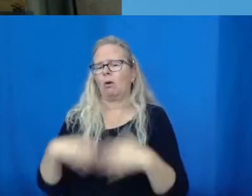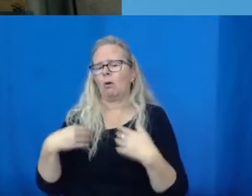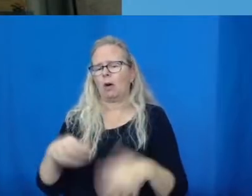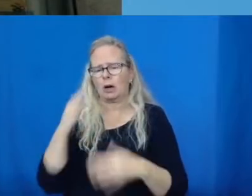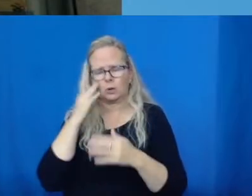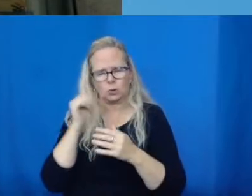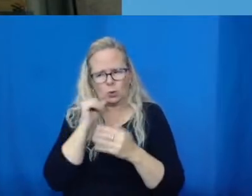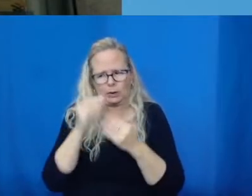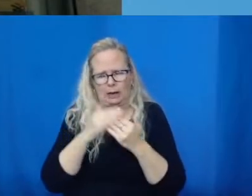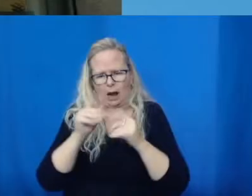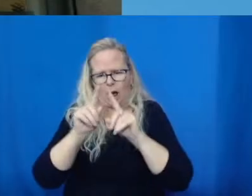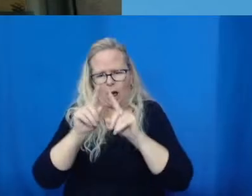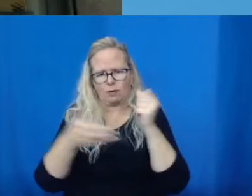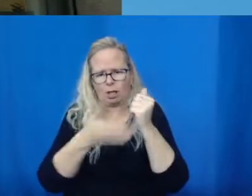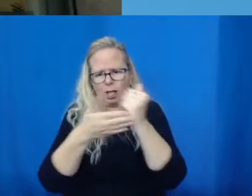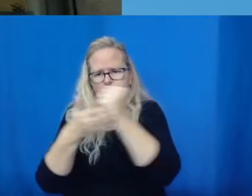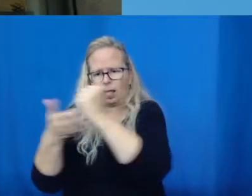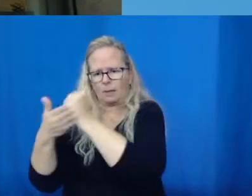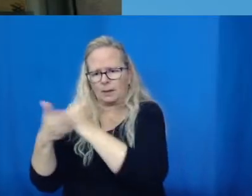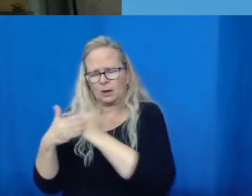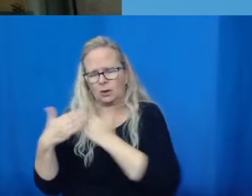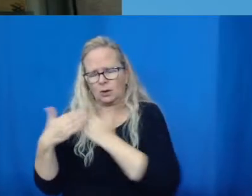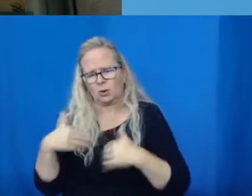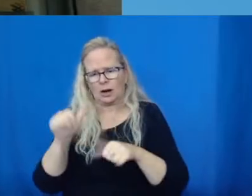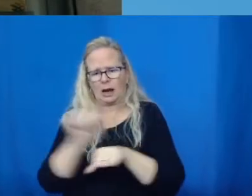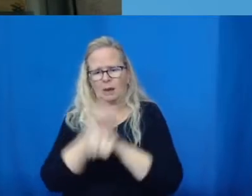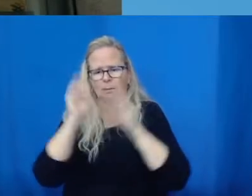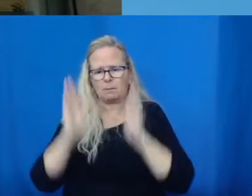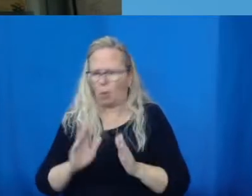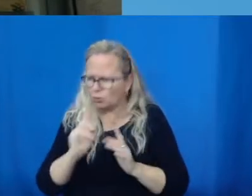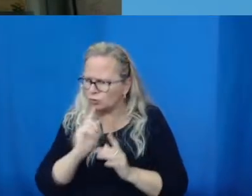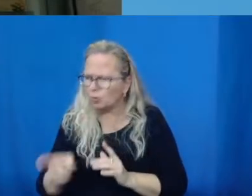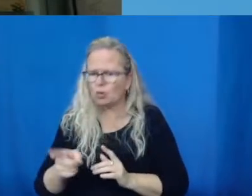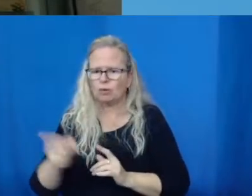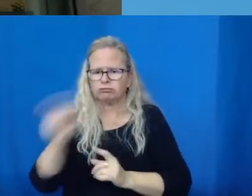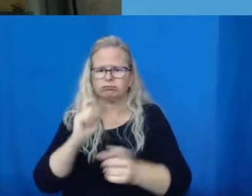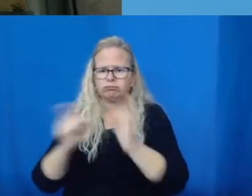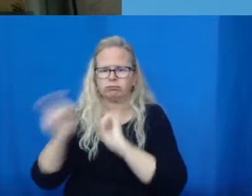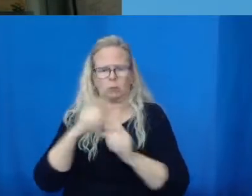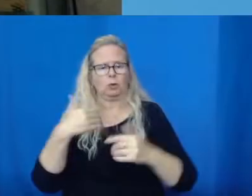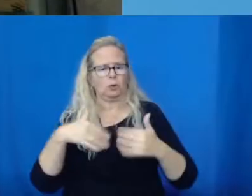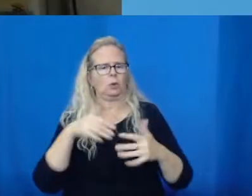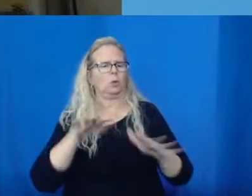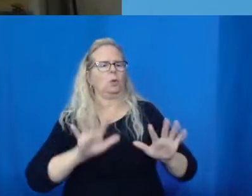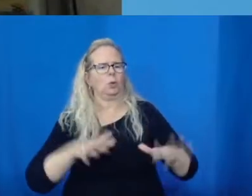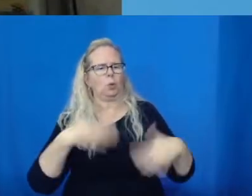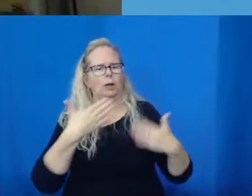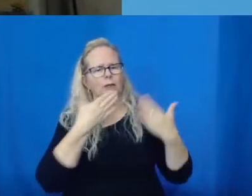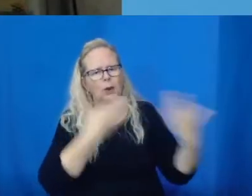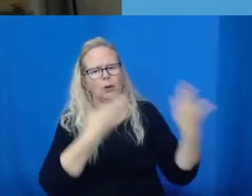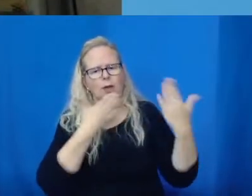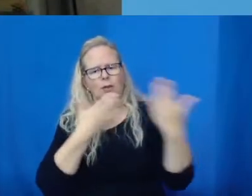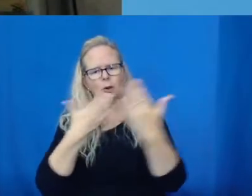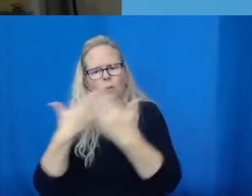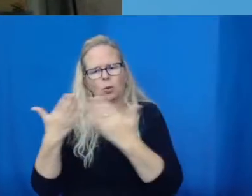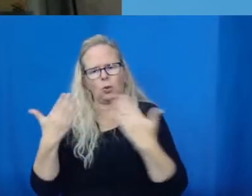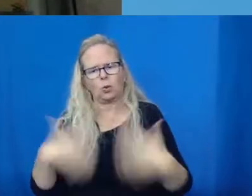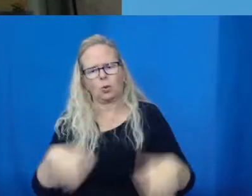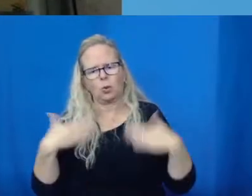We really do hope that eventually we will no longer be getting together 2 or 3 times a week in this